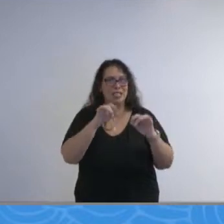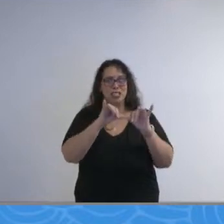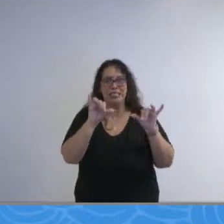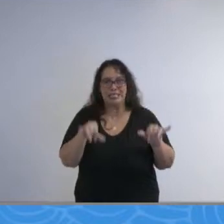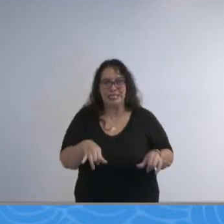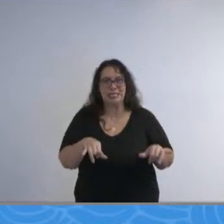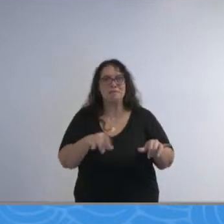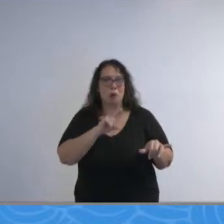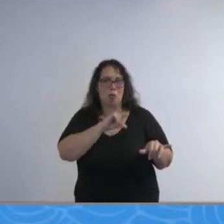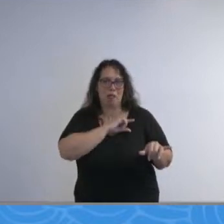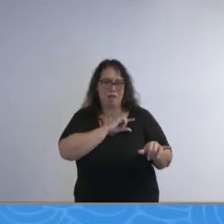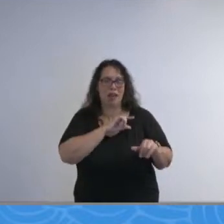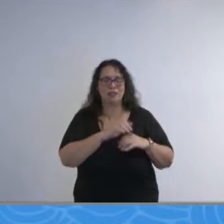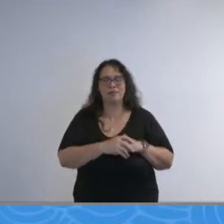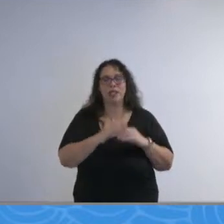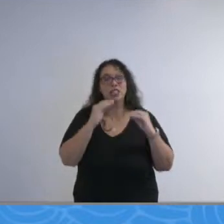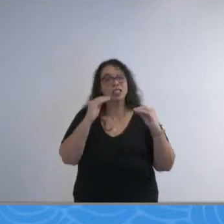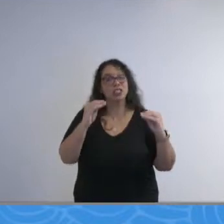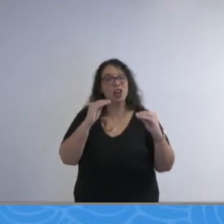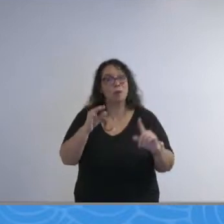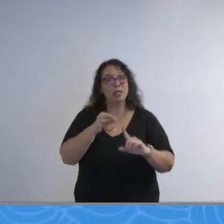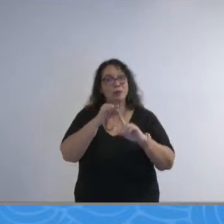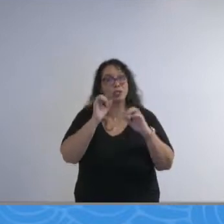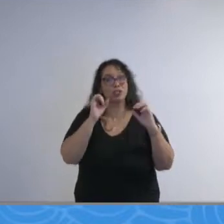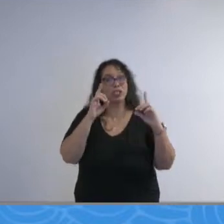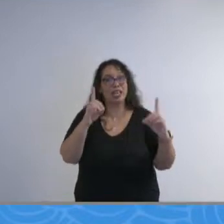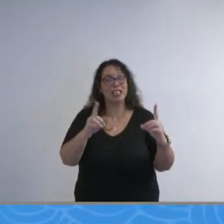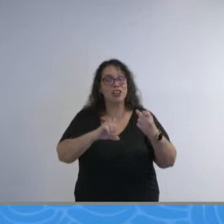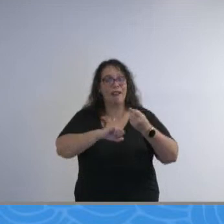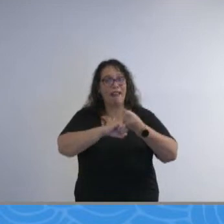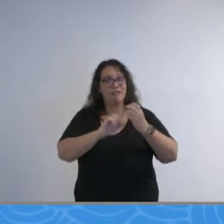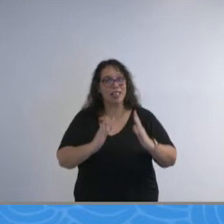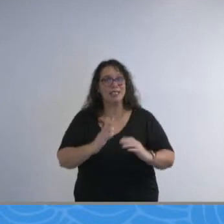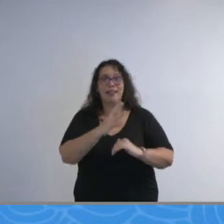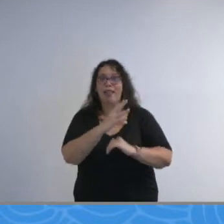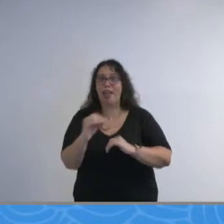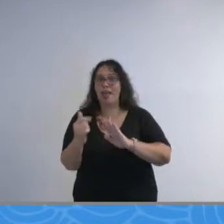system. They are taught by special education advocates and attorneys.